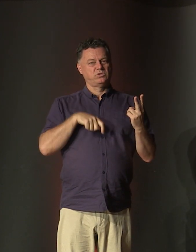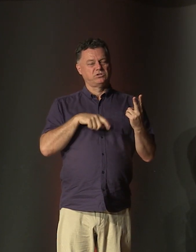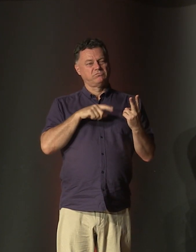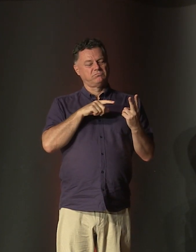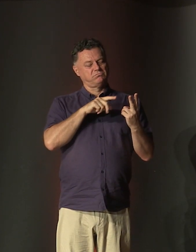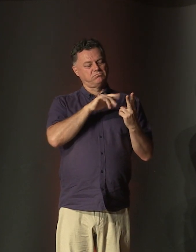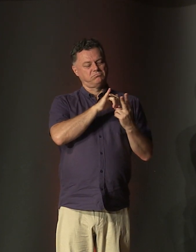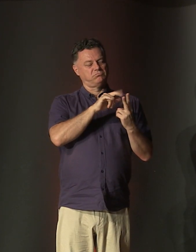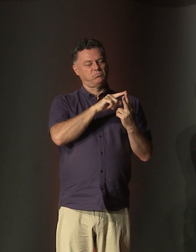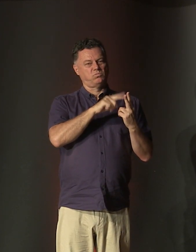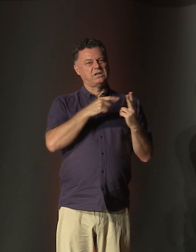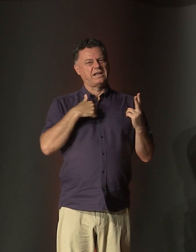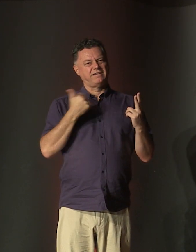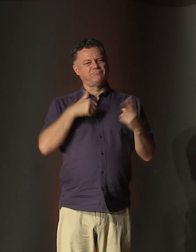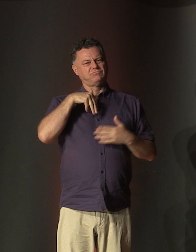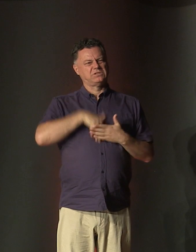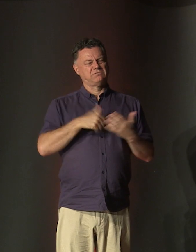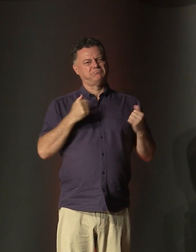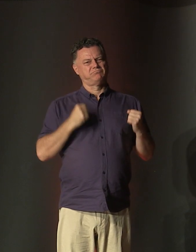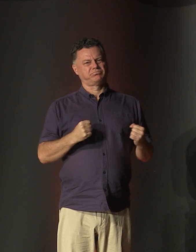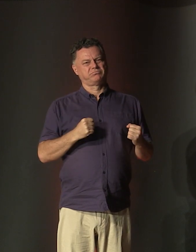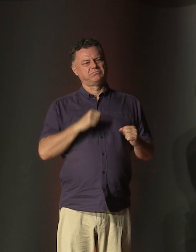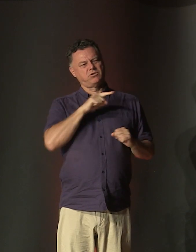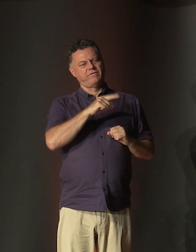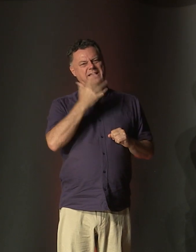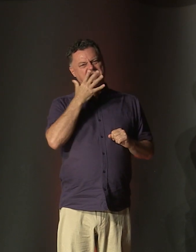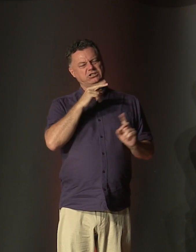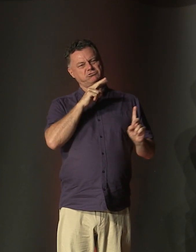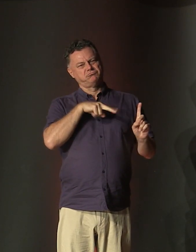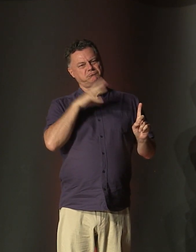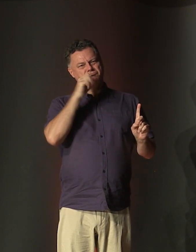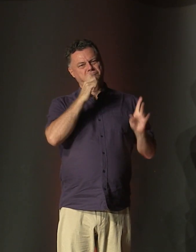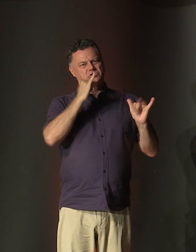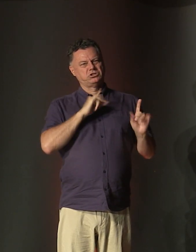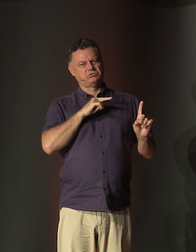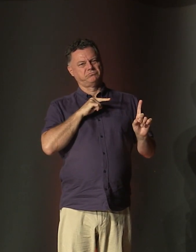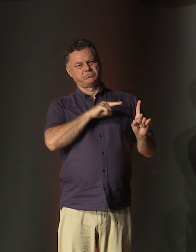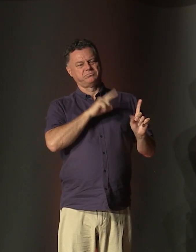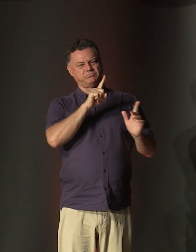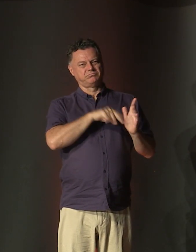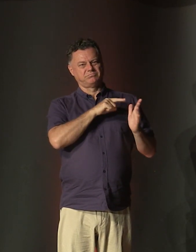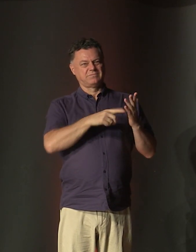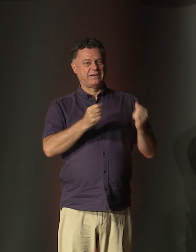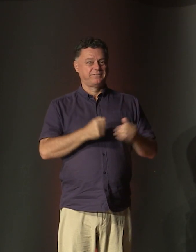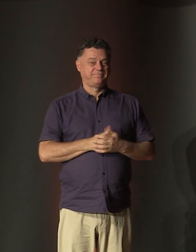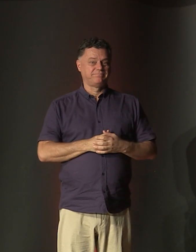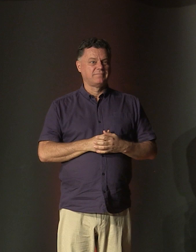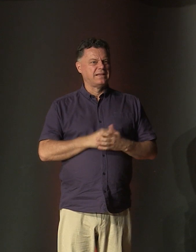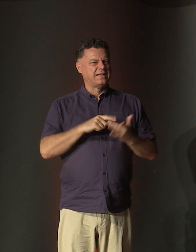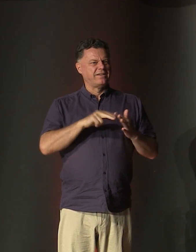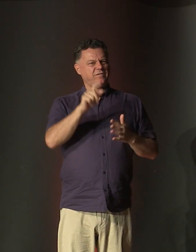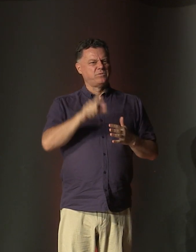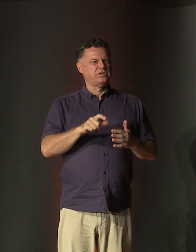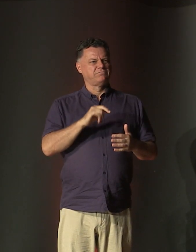severely ageist attitudes. These attitudes rob people